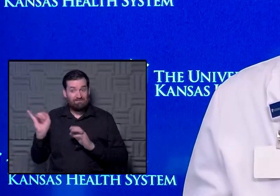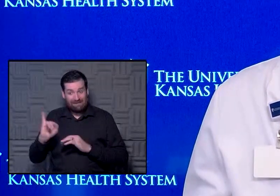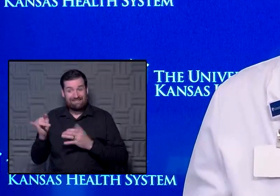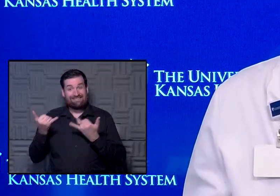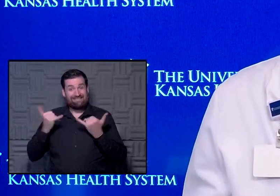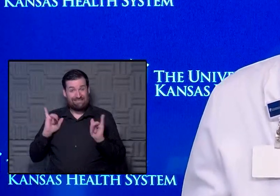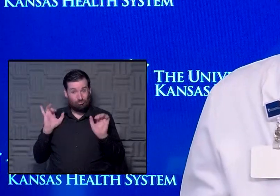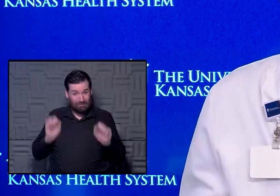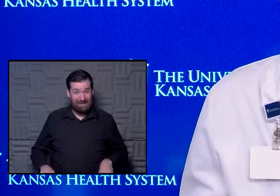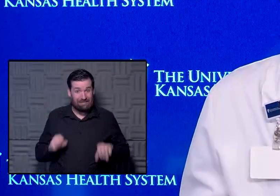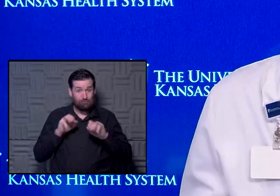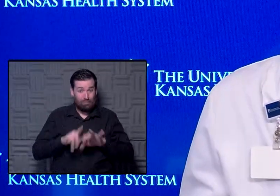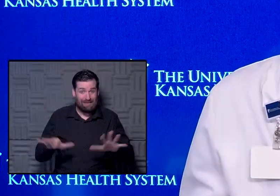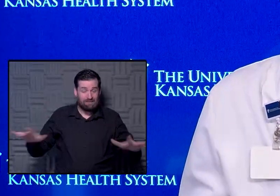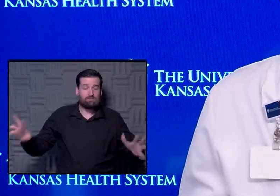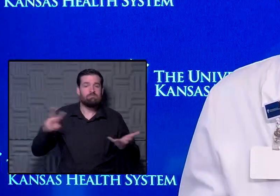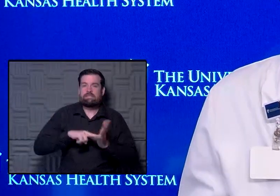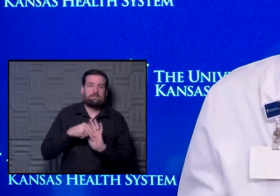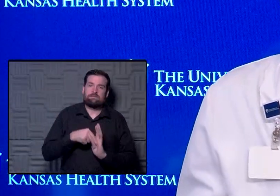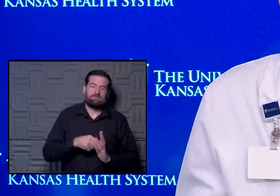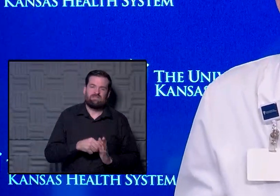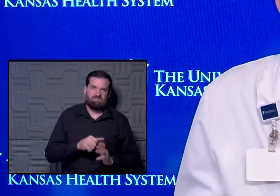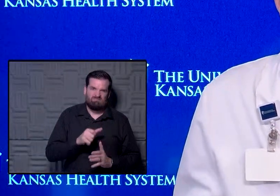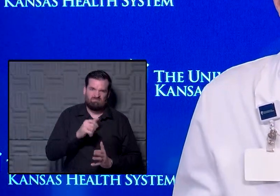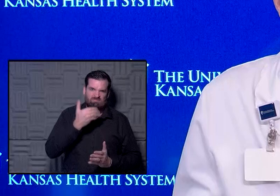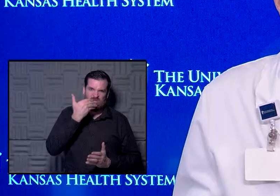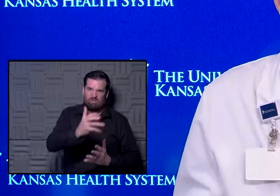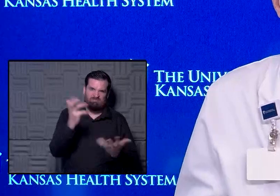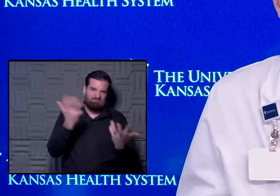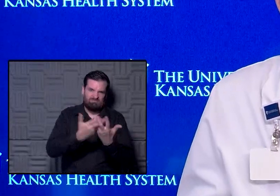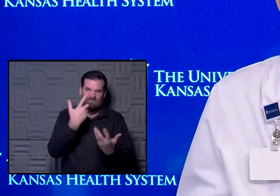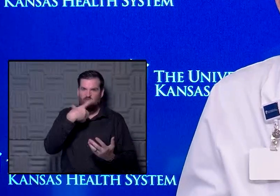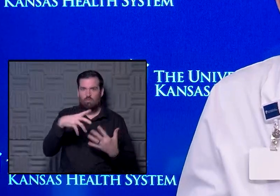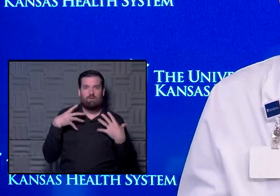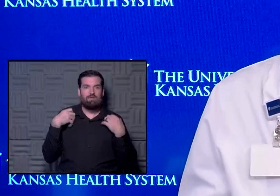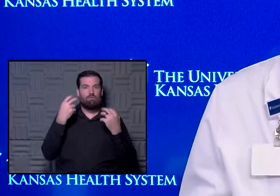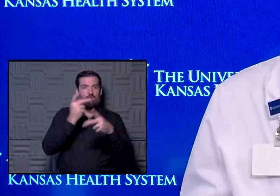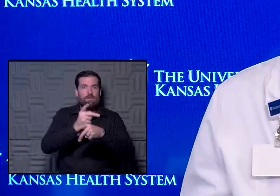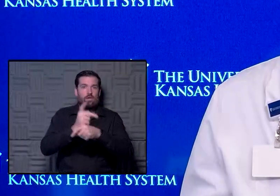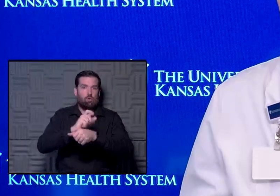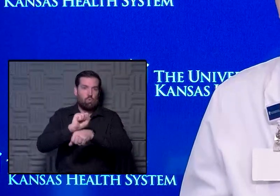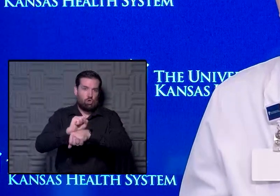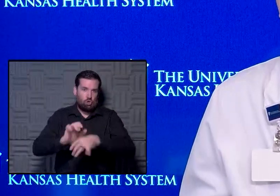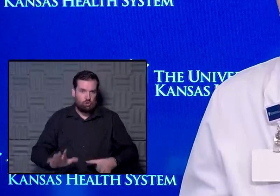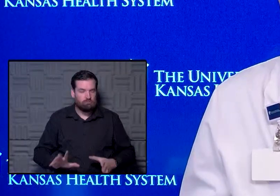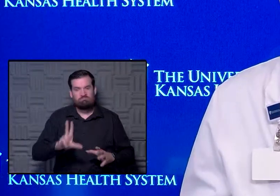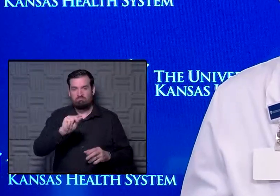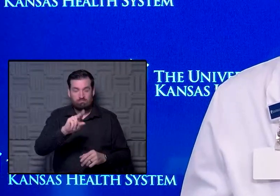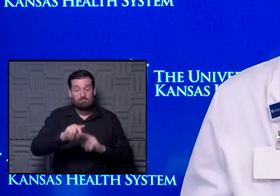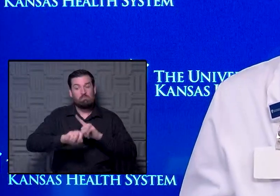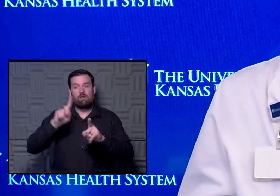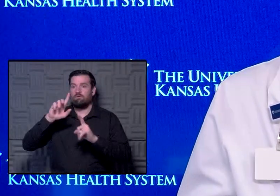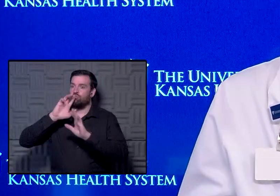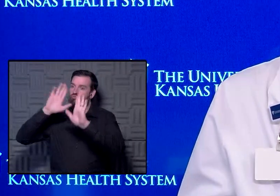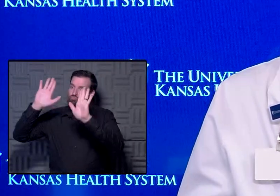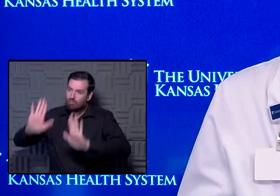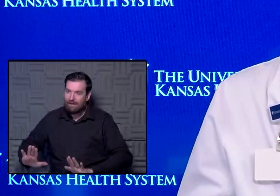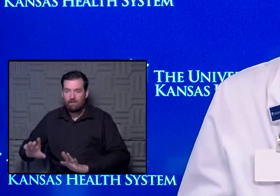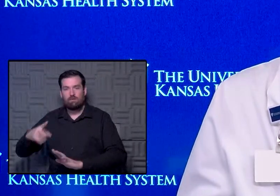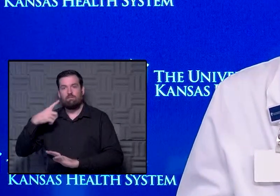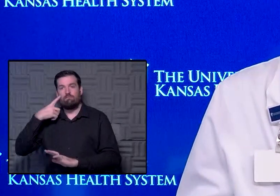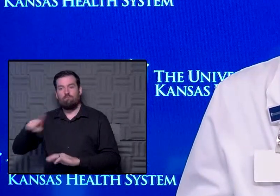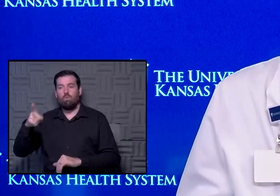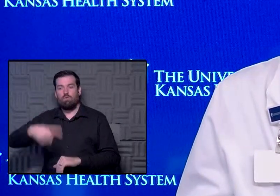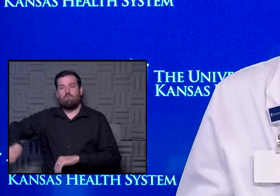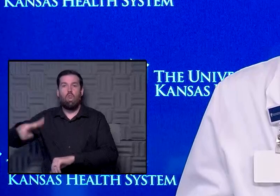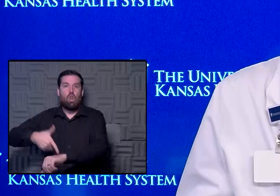others, that would not be a good candidate maybe for healthcare workers, and the phasing may change, but it might be a great candidate, a great vaccine option for